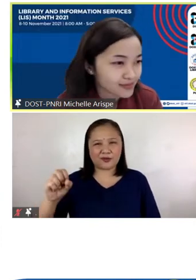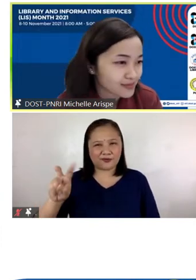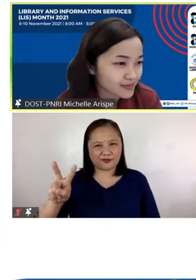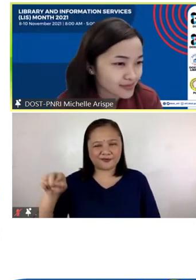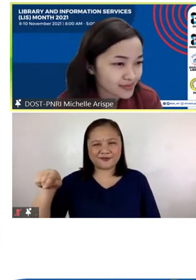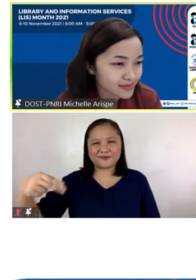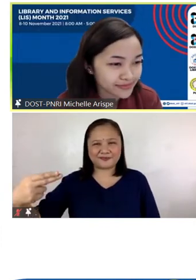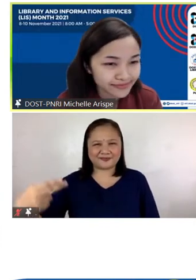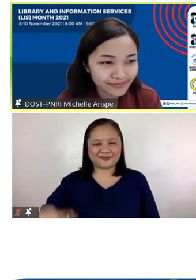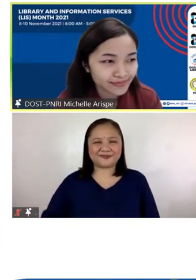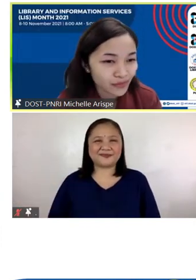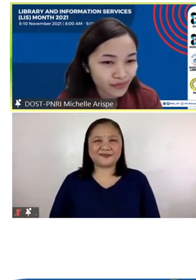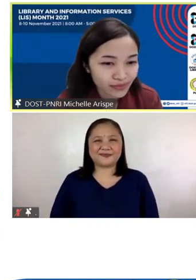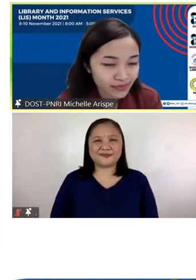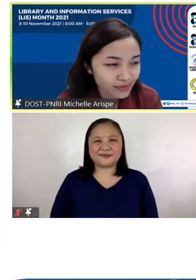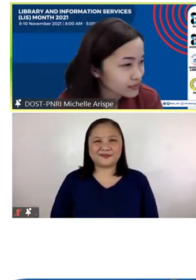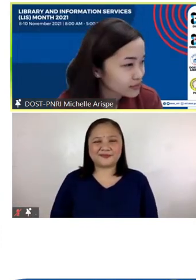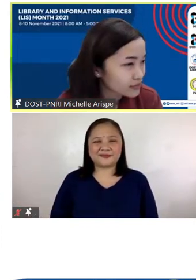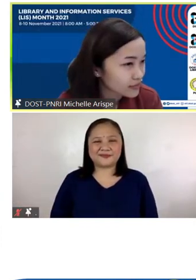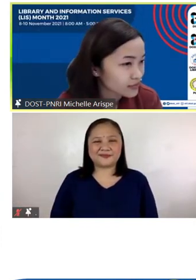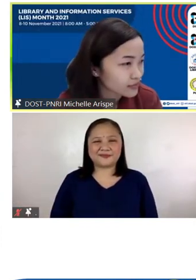aew.pnri.dost.gov.ph.